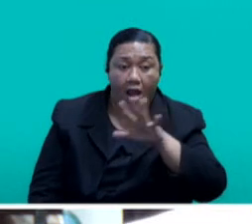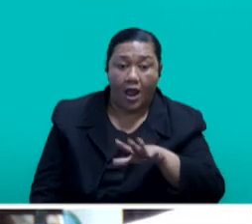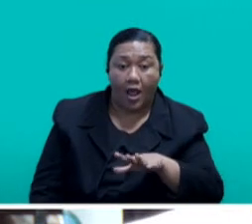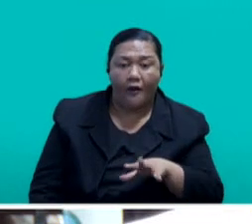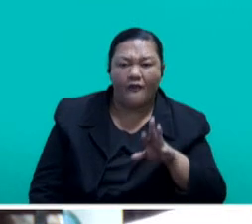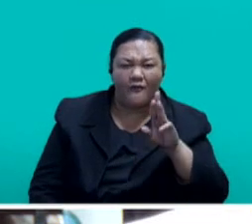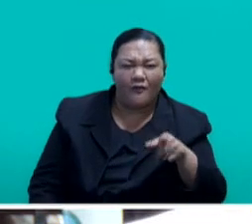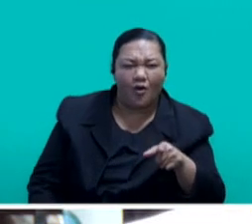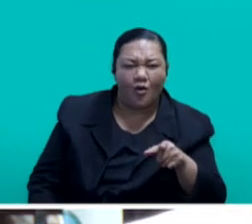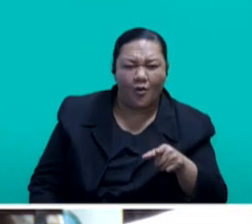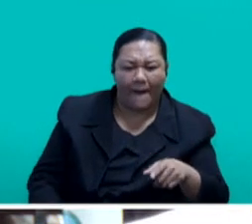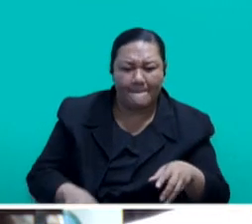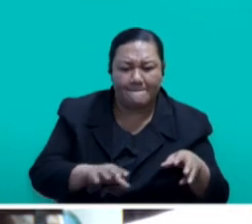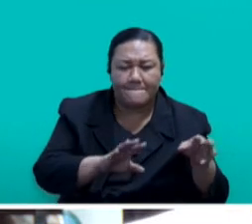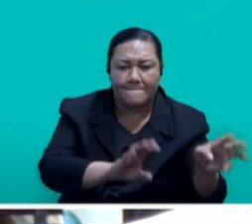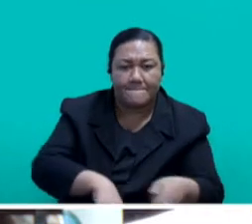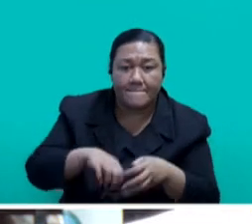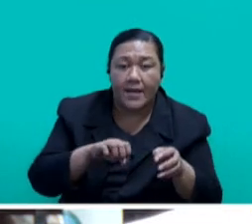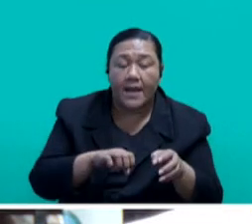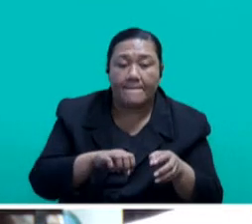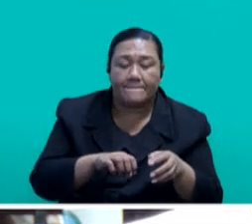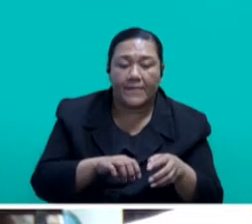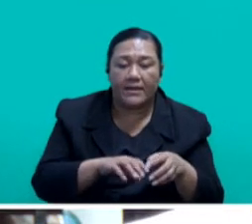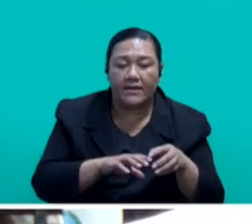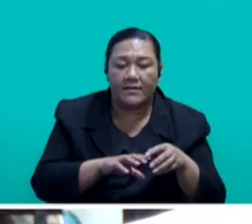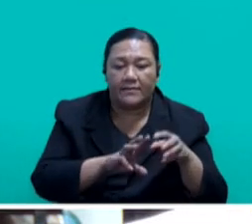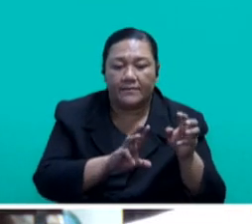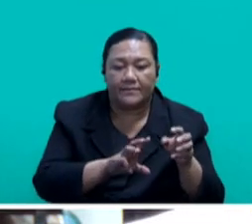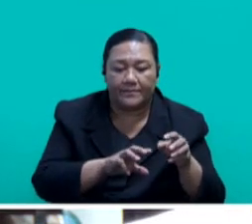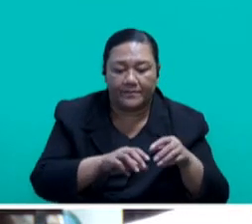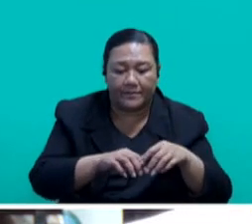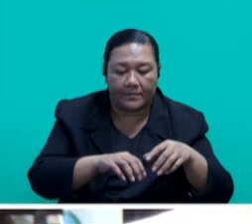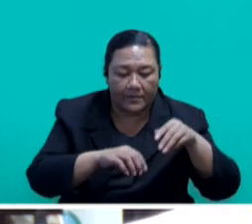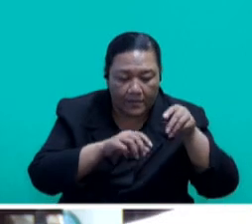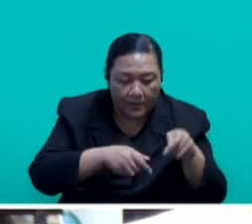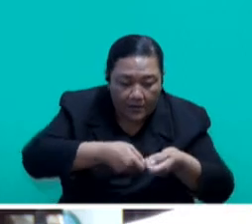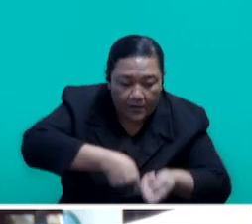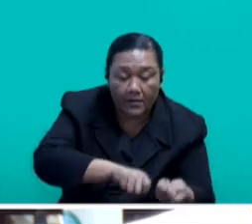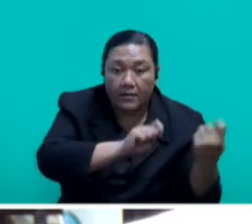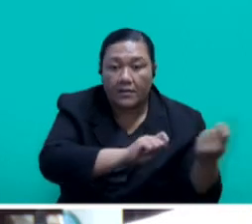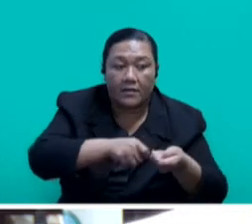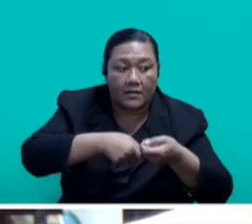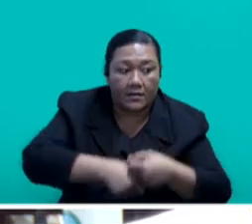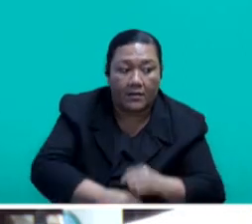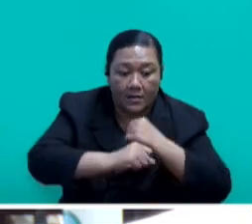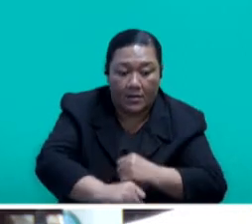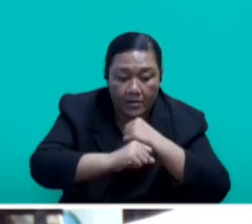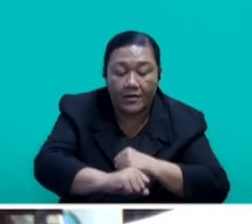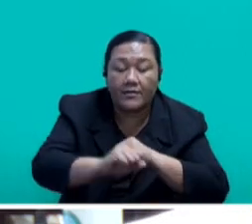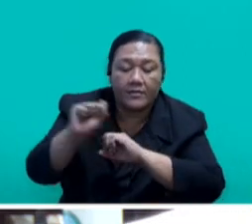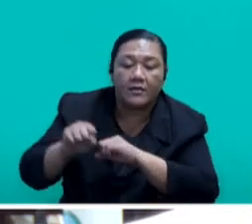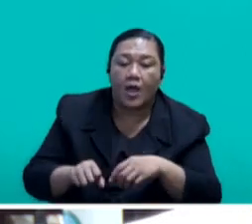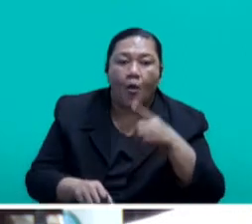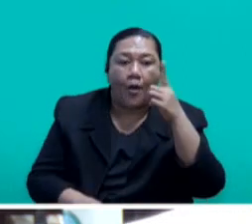Speaker, in order to sustainably develop Fiji's mineral potential, a provision of $1.02 million